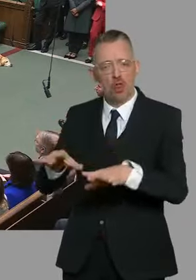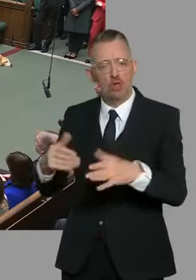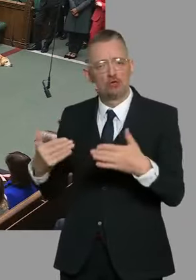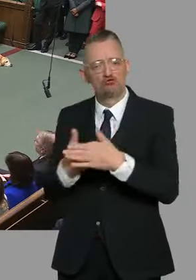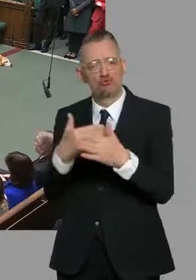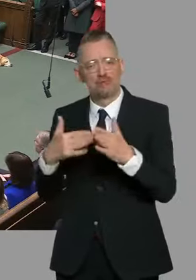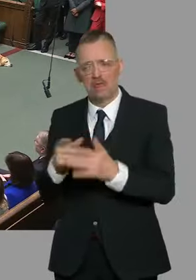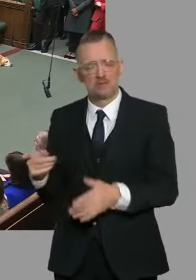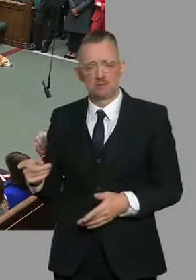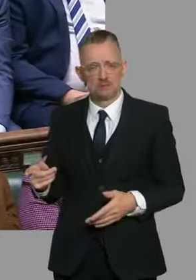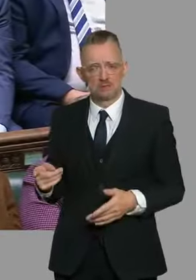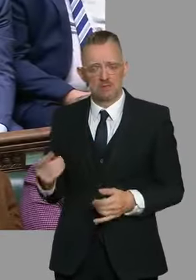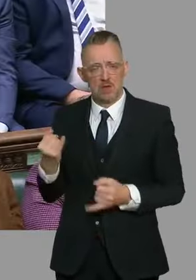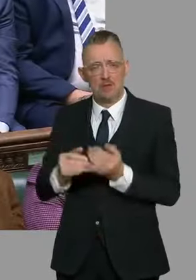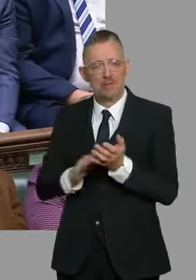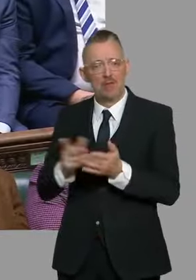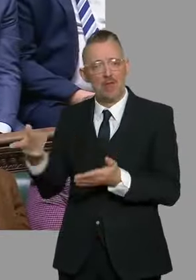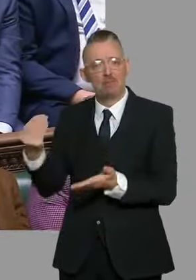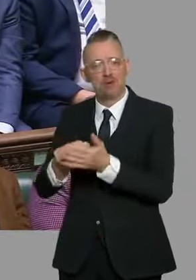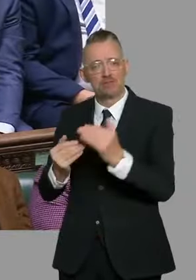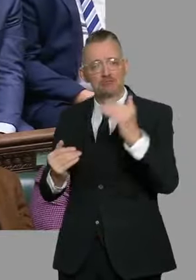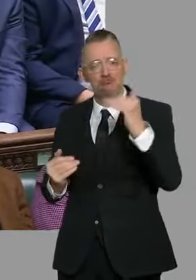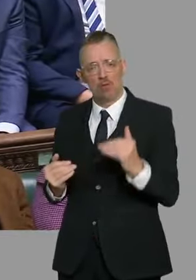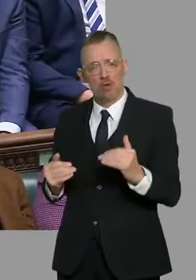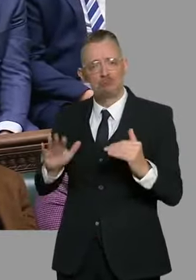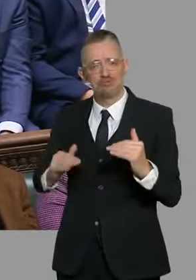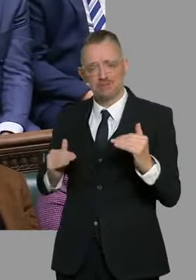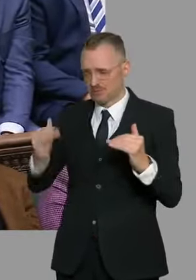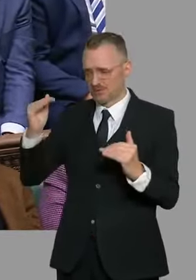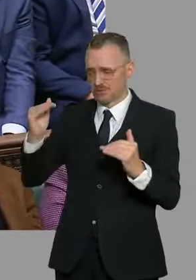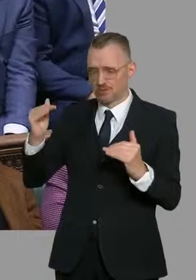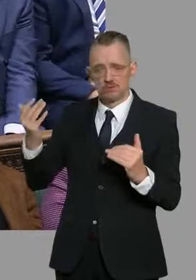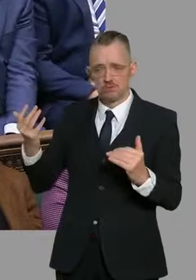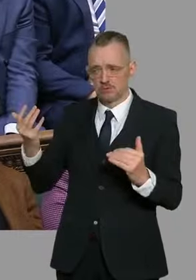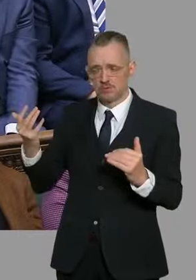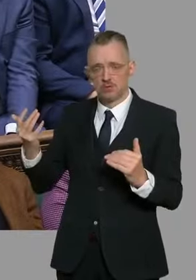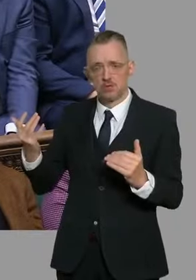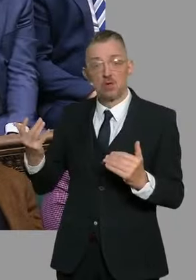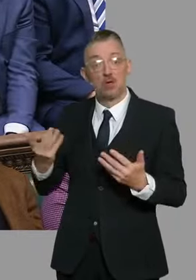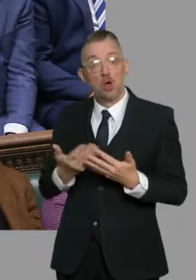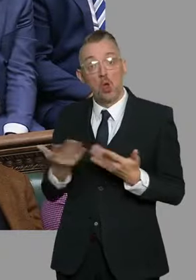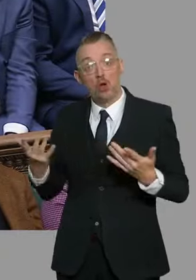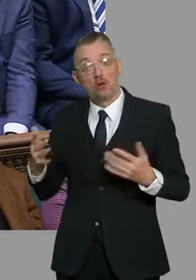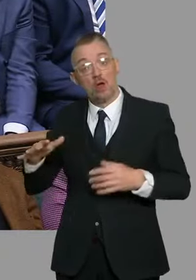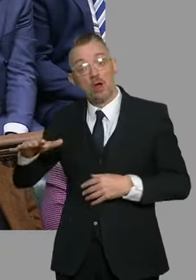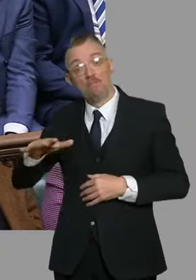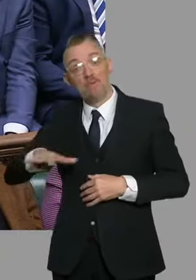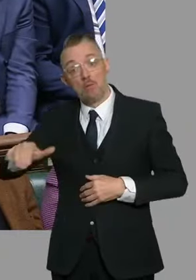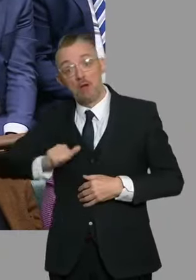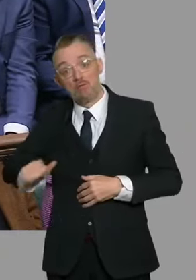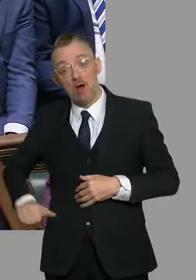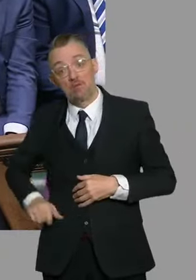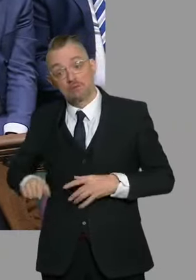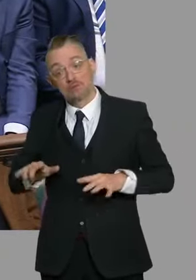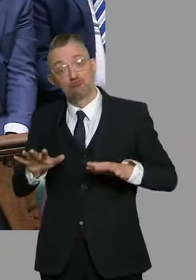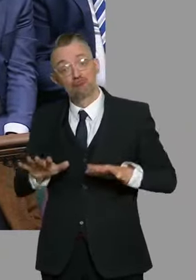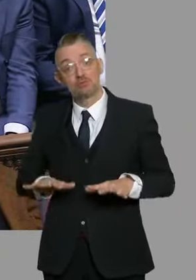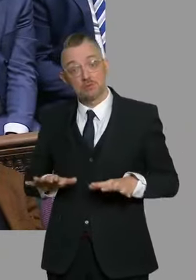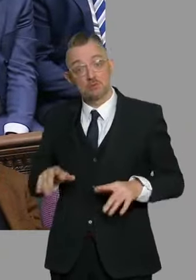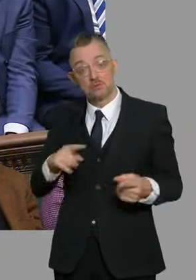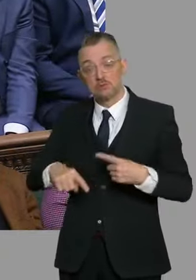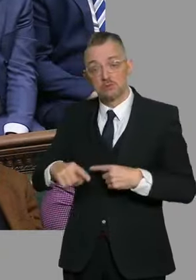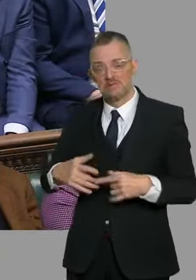farmers. Now, many family farms feel the government's budget will be the final